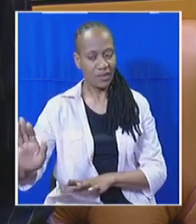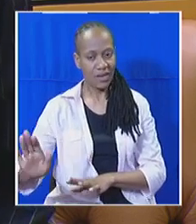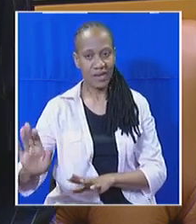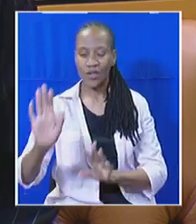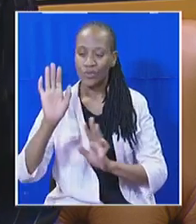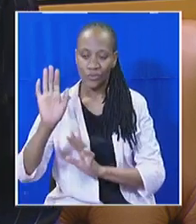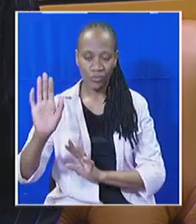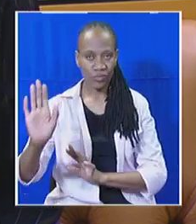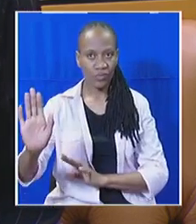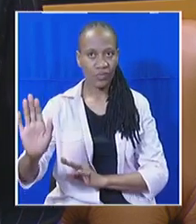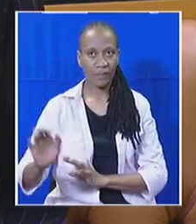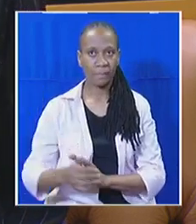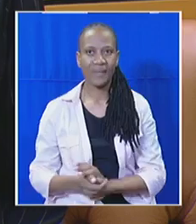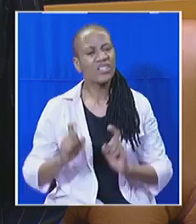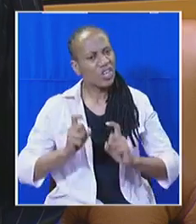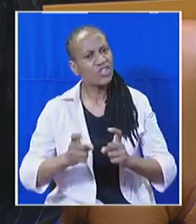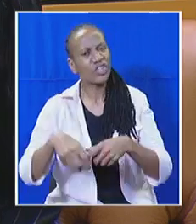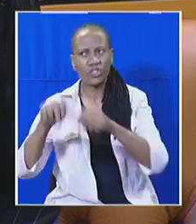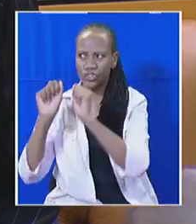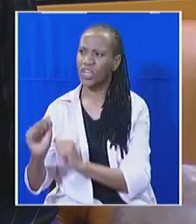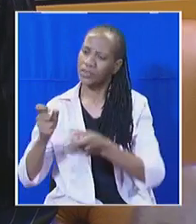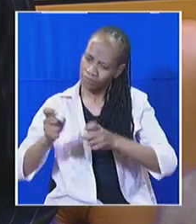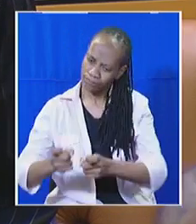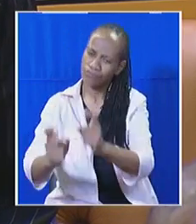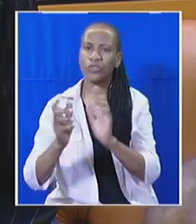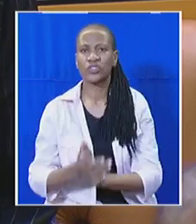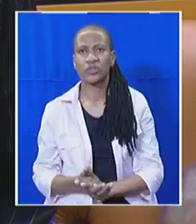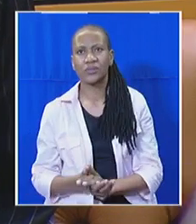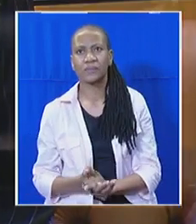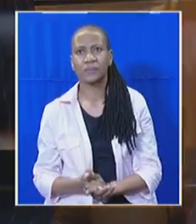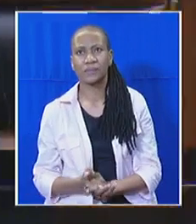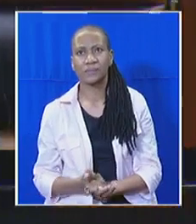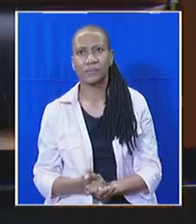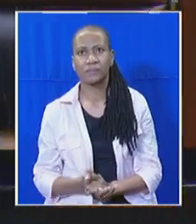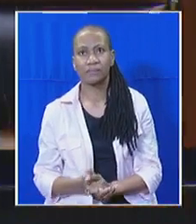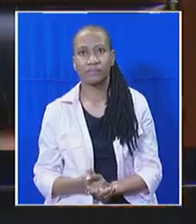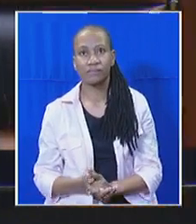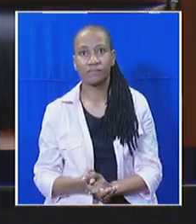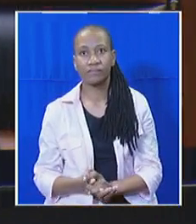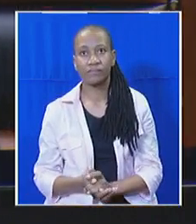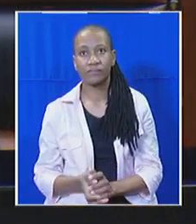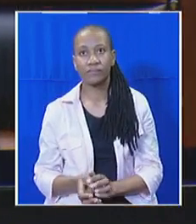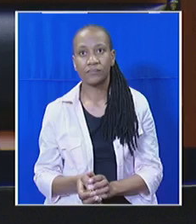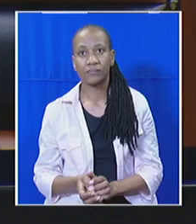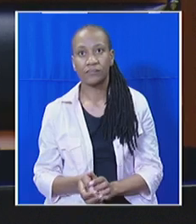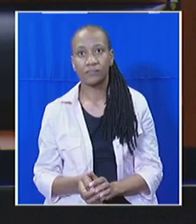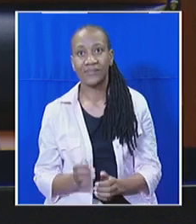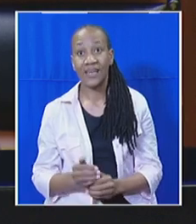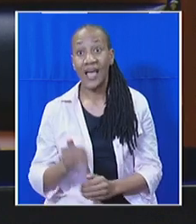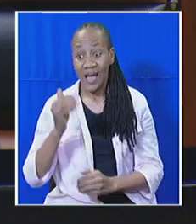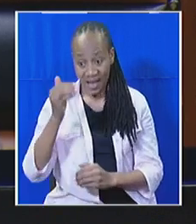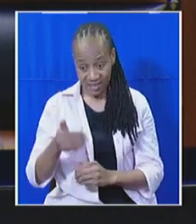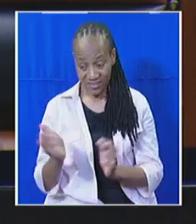It's a matter of great urgency, Madam Chair. No. I can agree with you that you can talk to the minister after